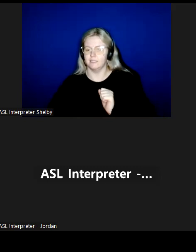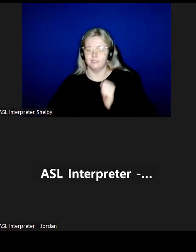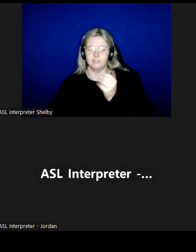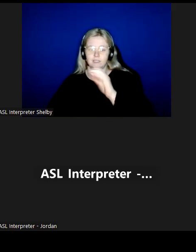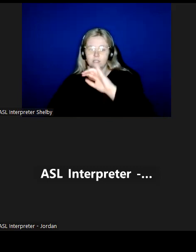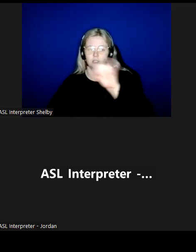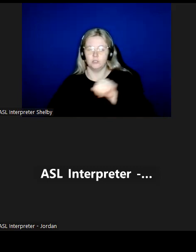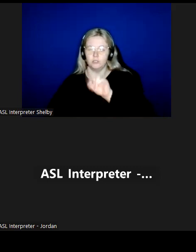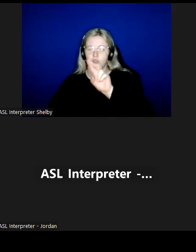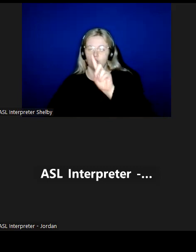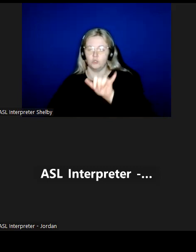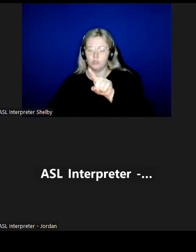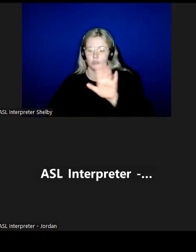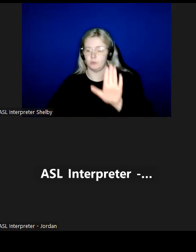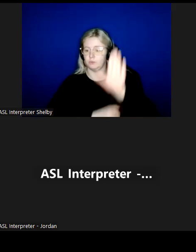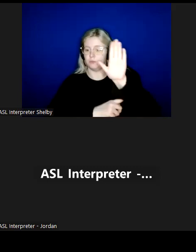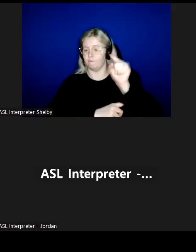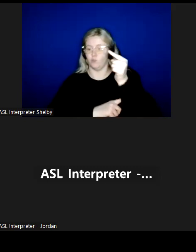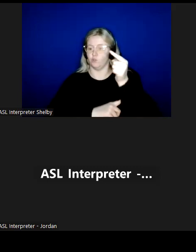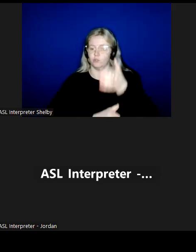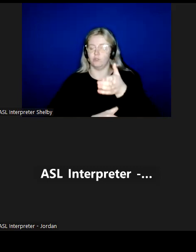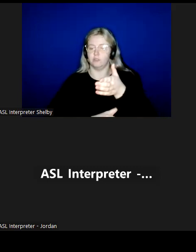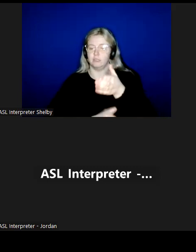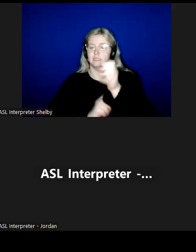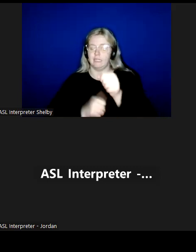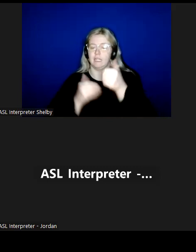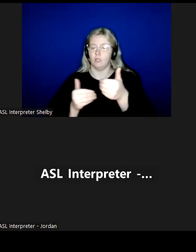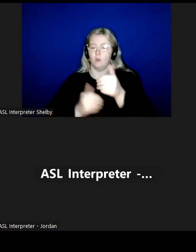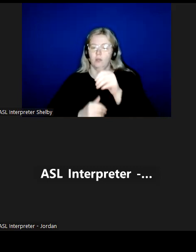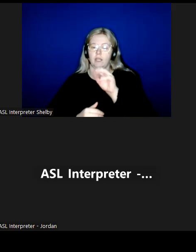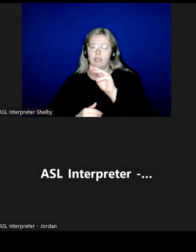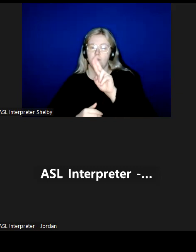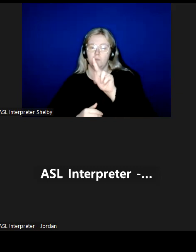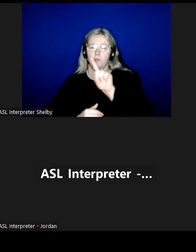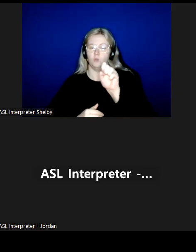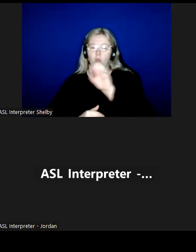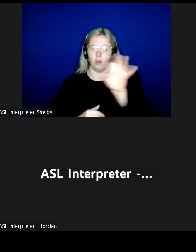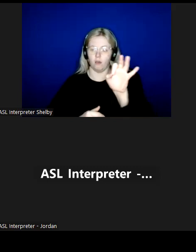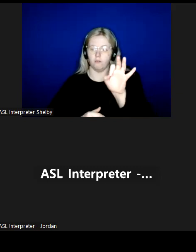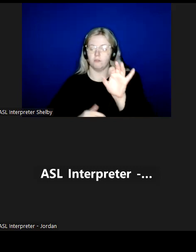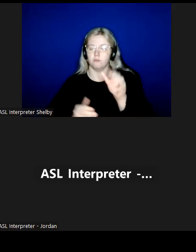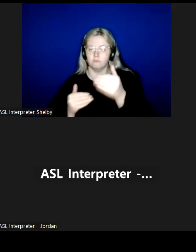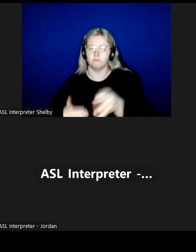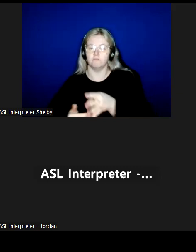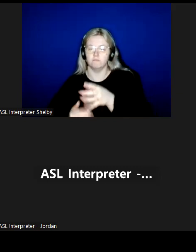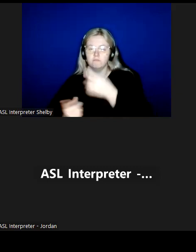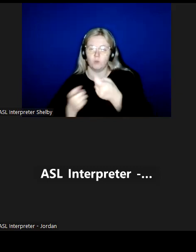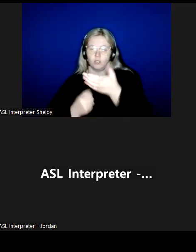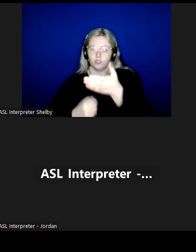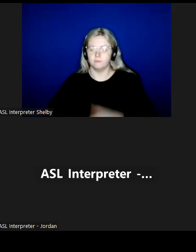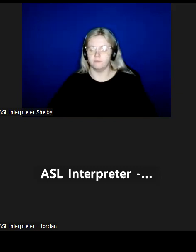Judy, I know you had your hand raised first there. If you could just unmute yourself there and ask your question to our guest speakers, that would be fantastic.